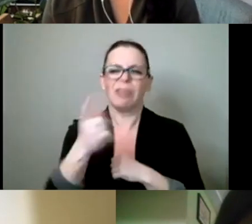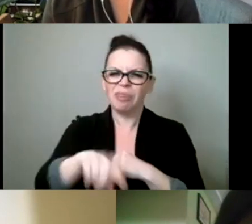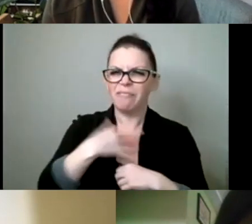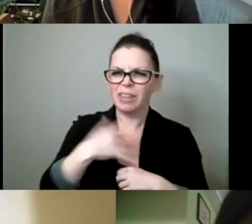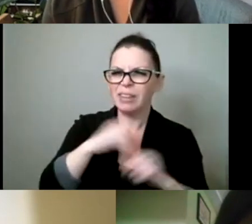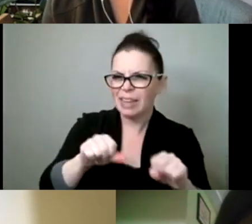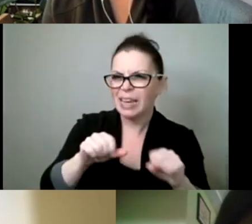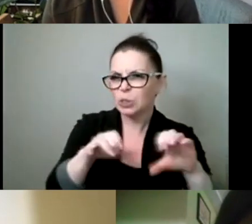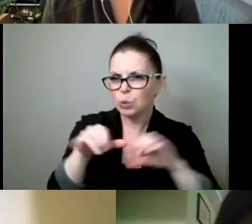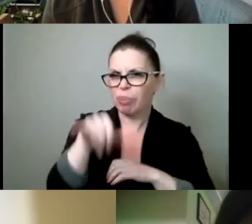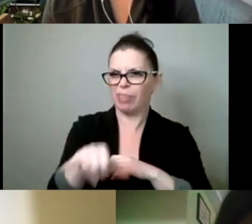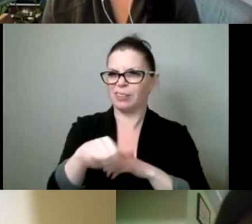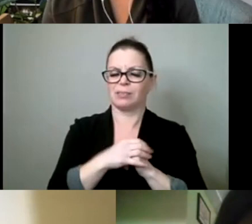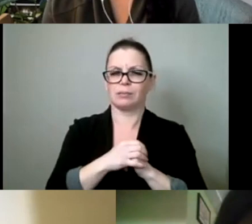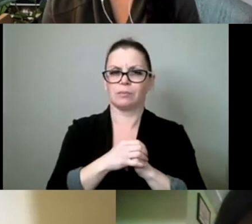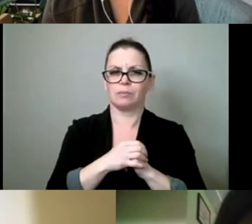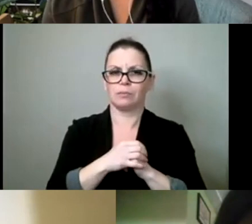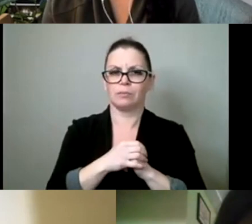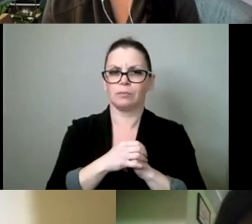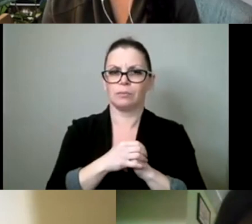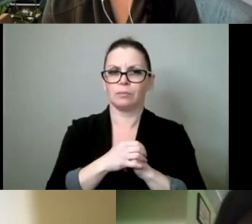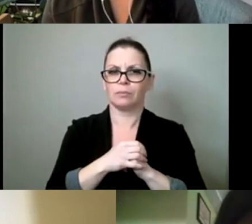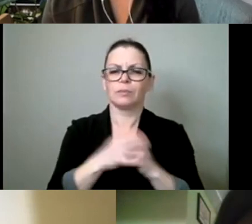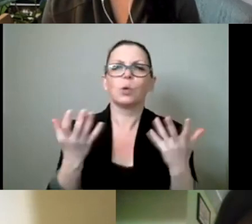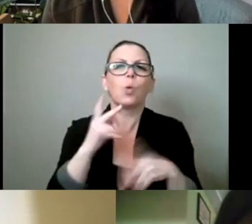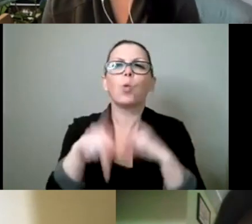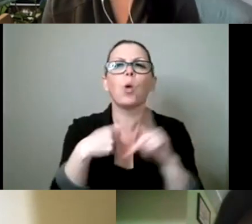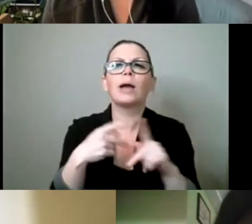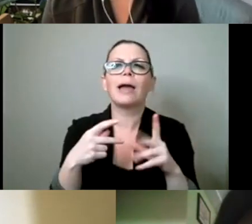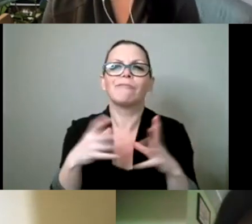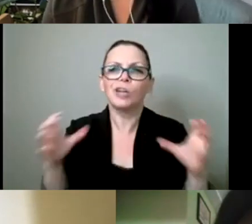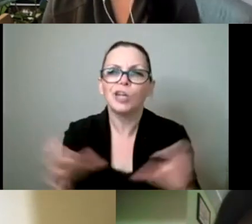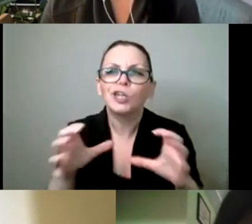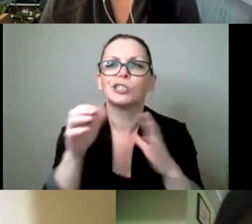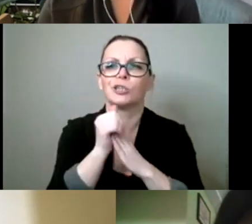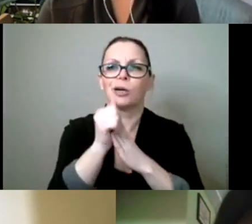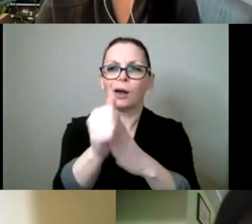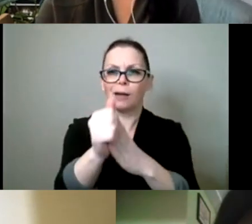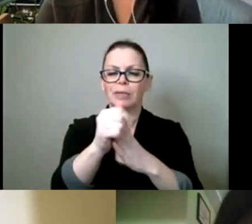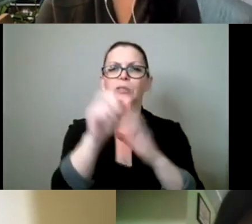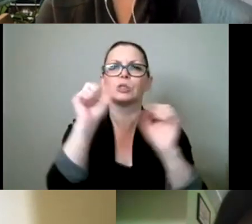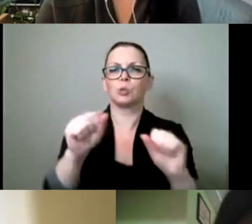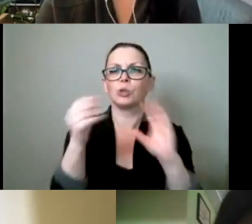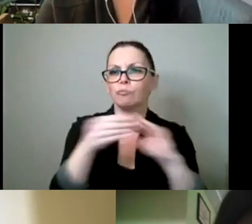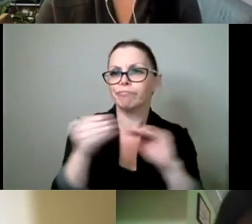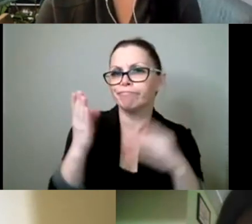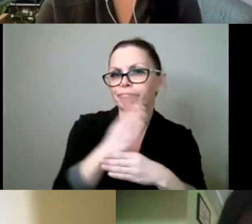right? What thoughts, what encouragement or guidance do you have? Tameka?